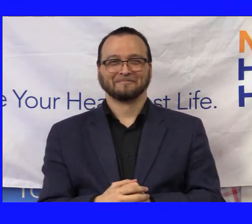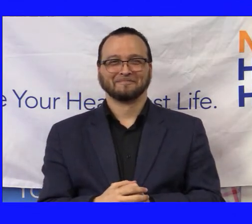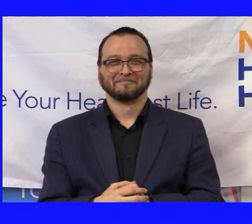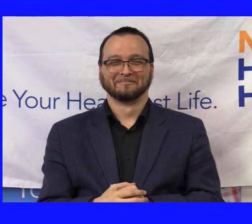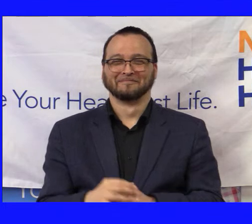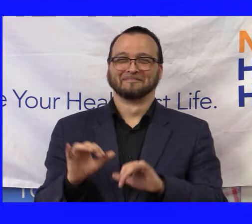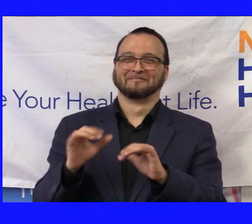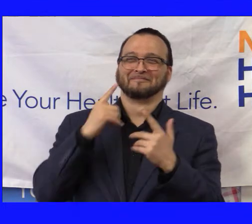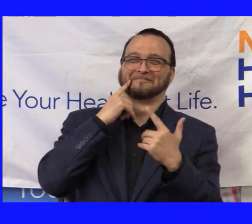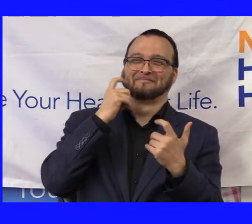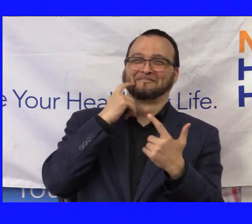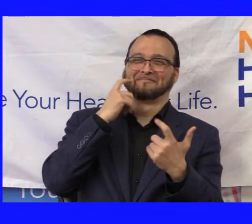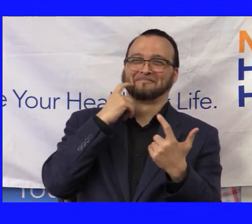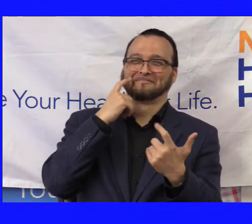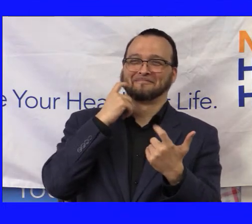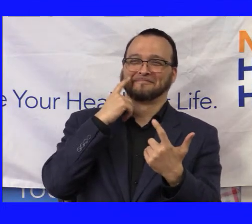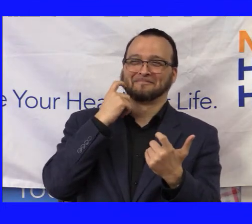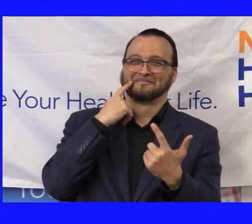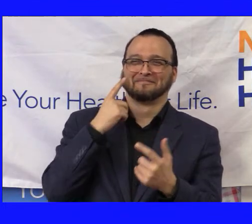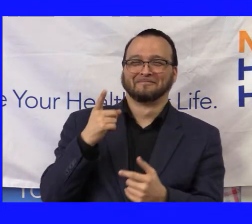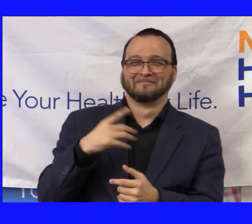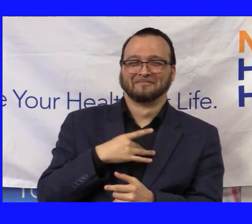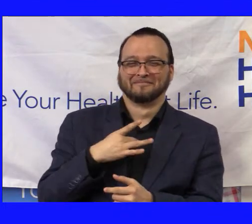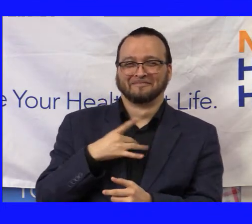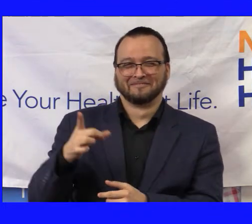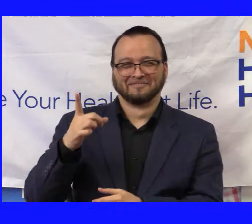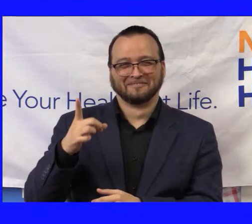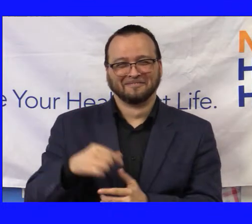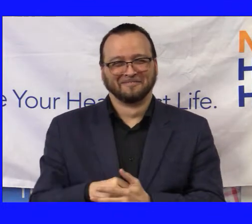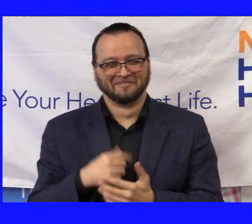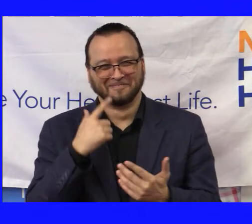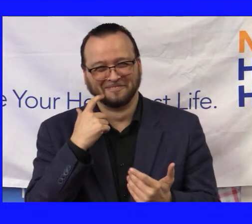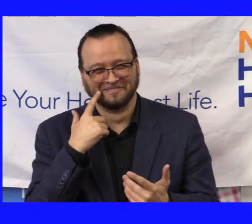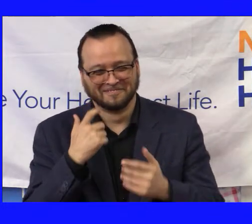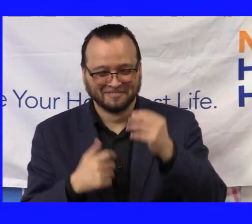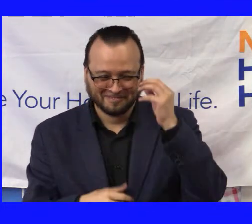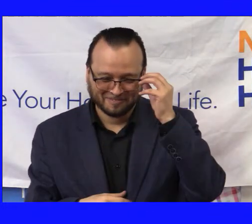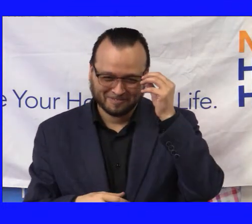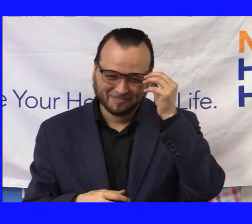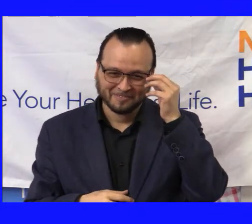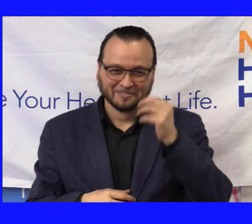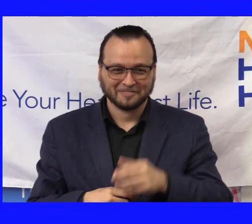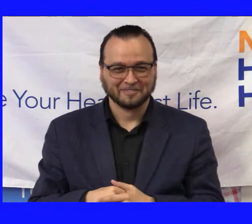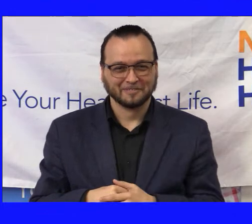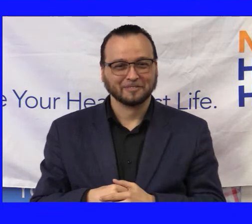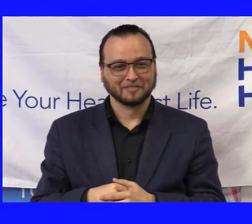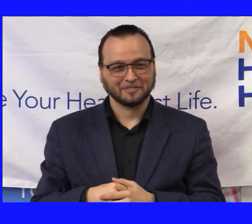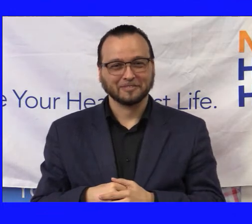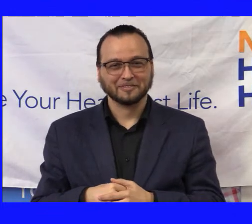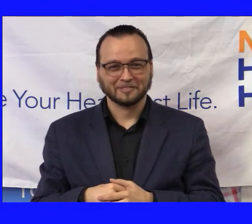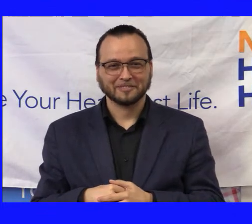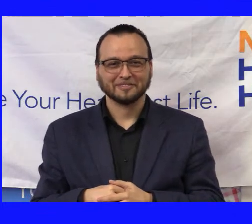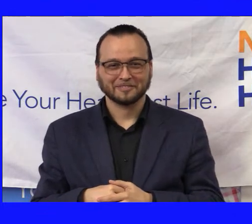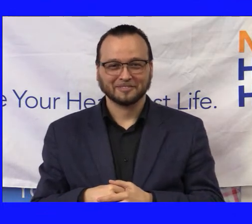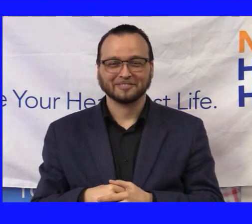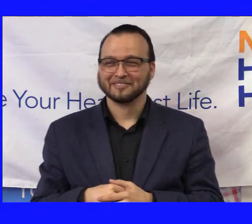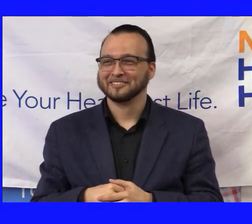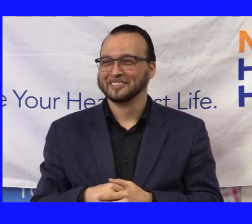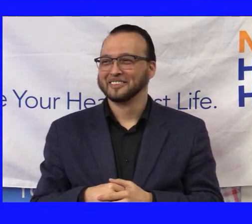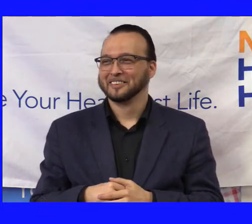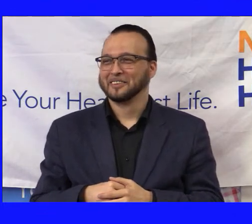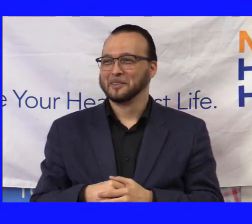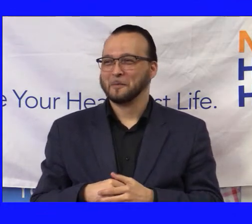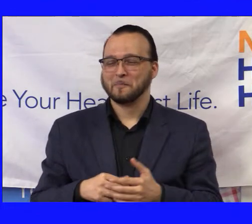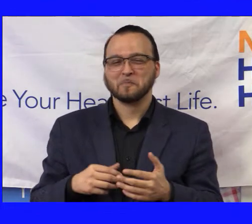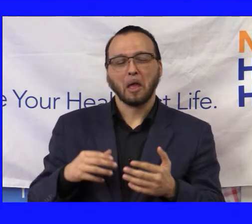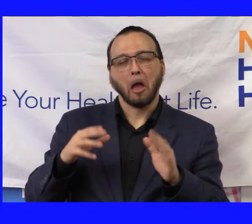tried. I like Christine. You giving us a up that this is a light month for us. But clear